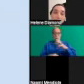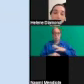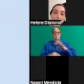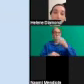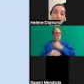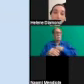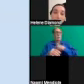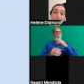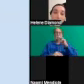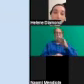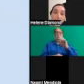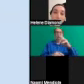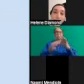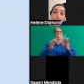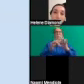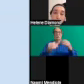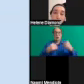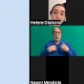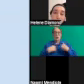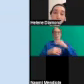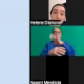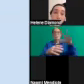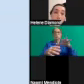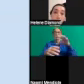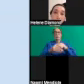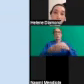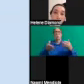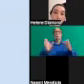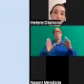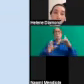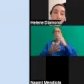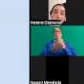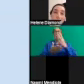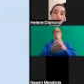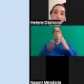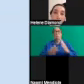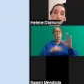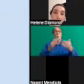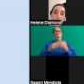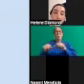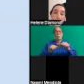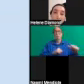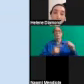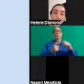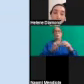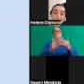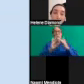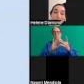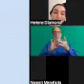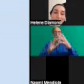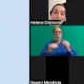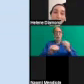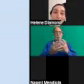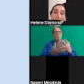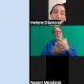to provide an inclusive space for social workers of all abilities to network and collectively